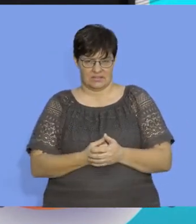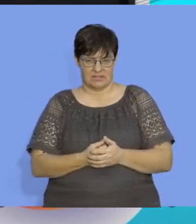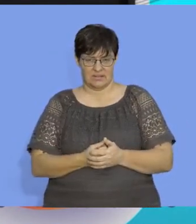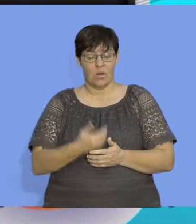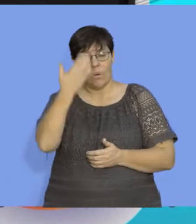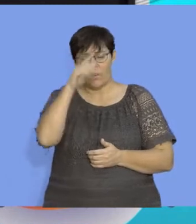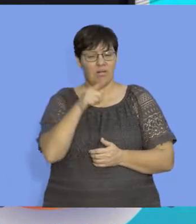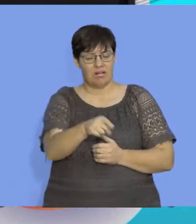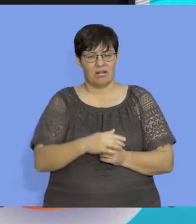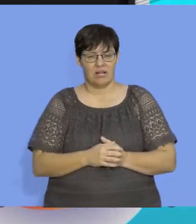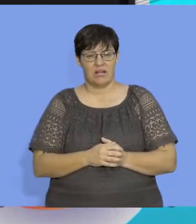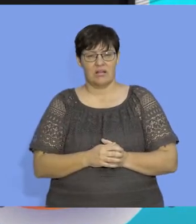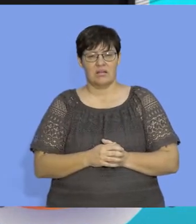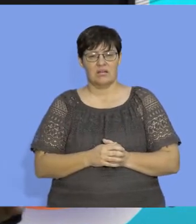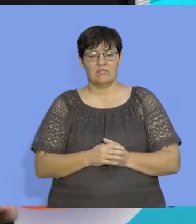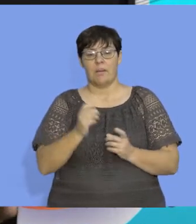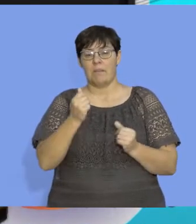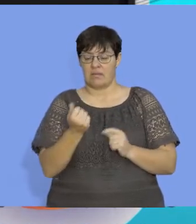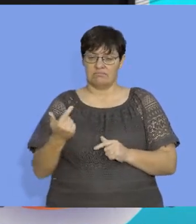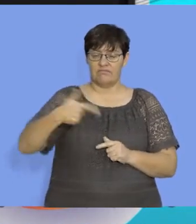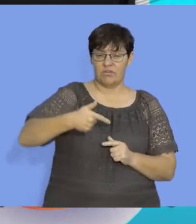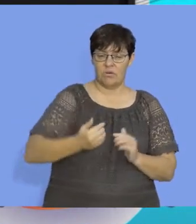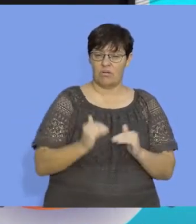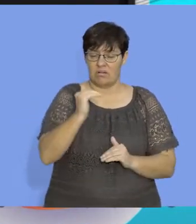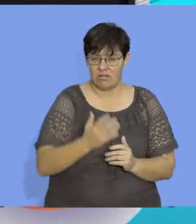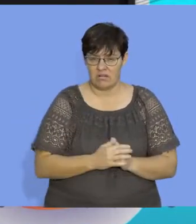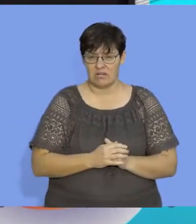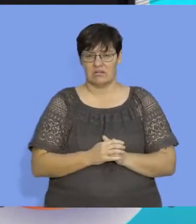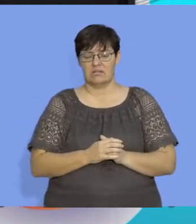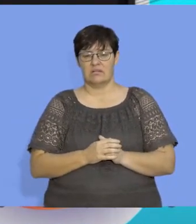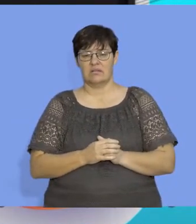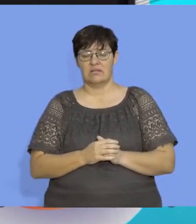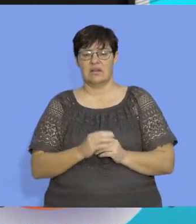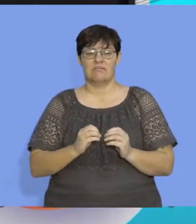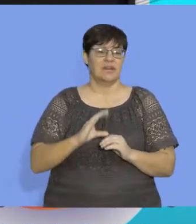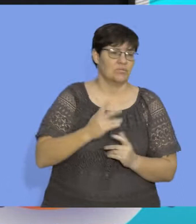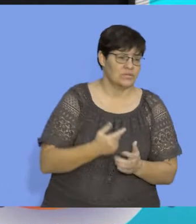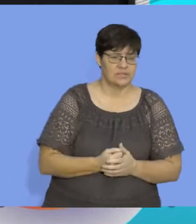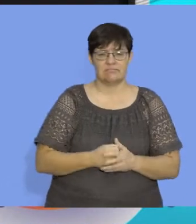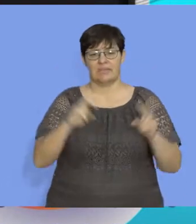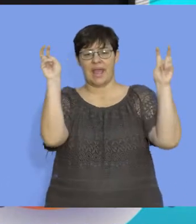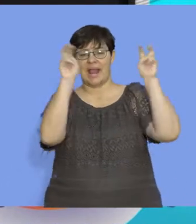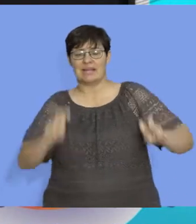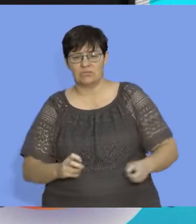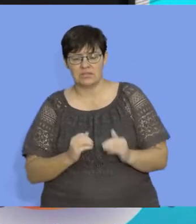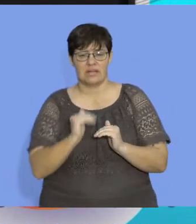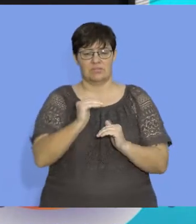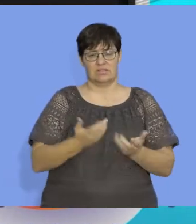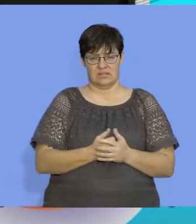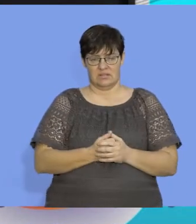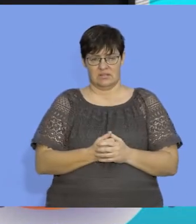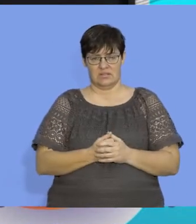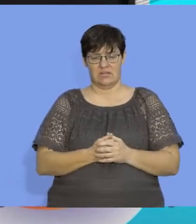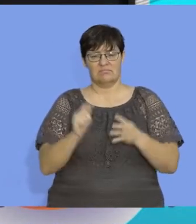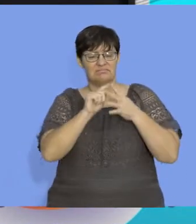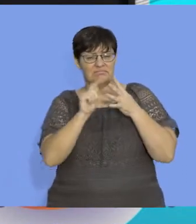fuel hikes. The price of fuel may increase. The price for electricity will increase. Obviously, your